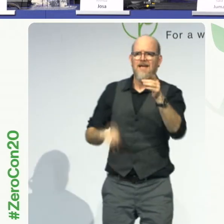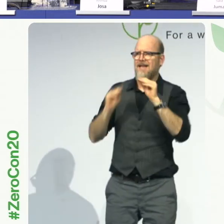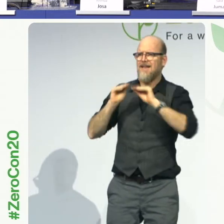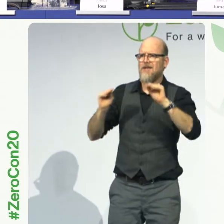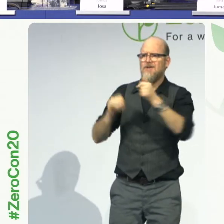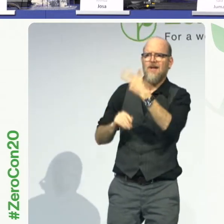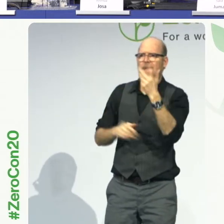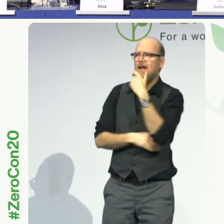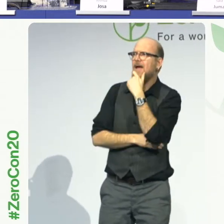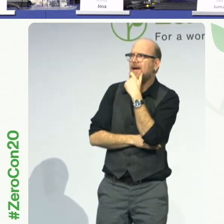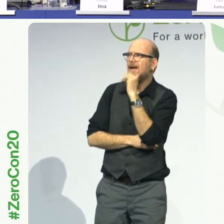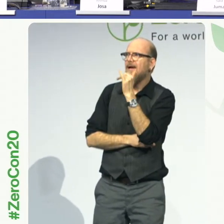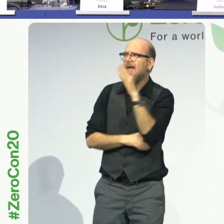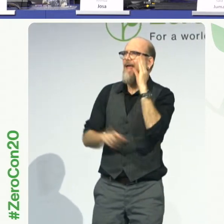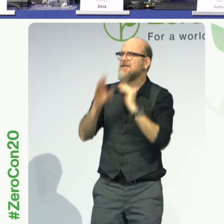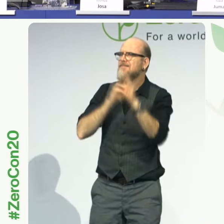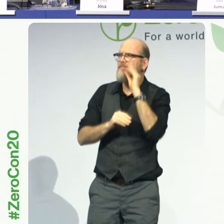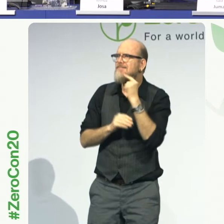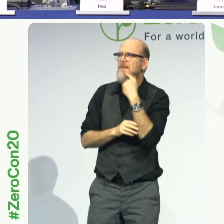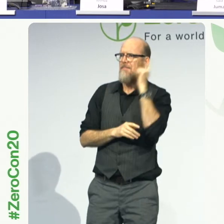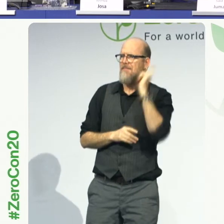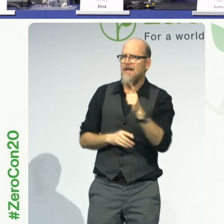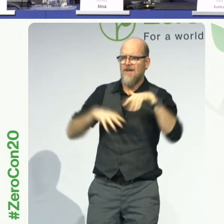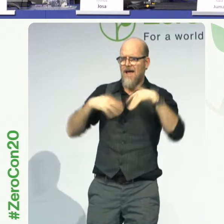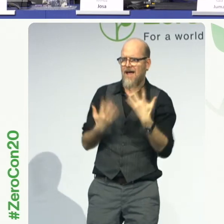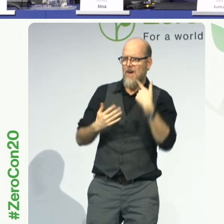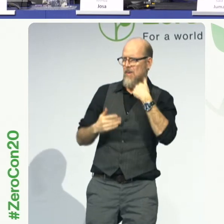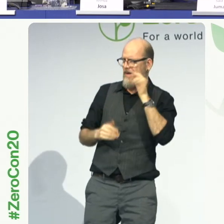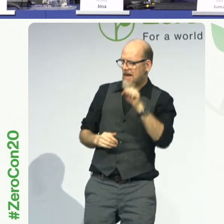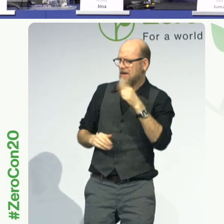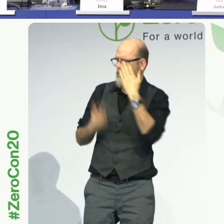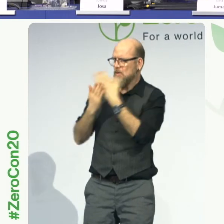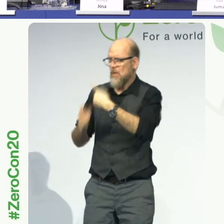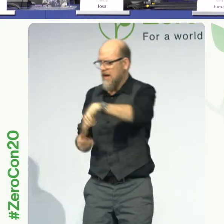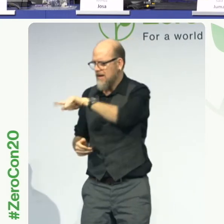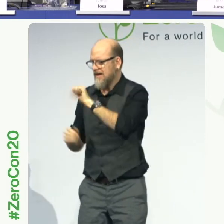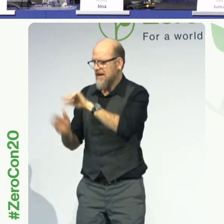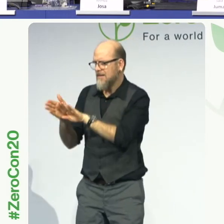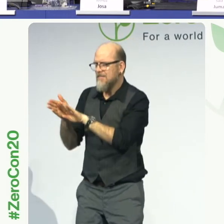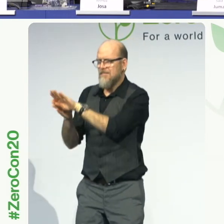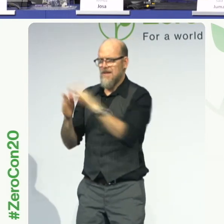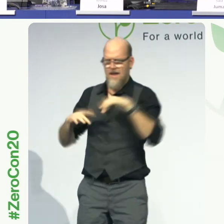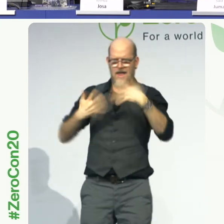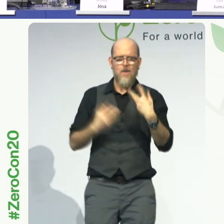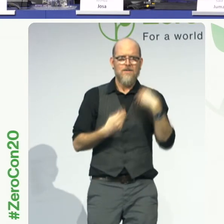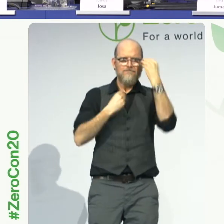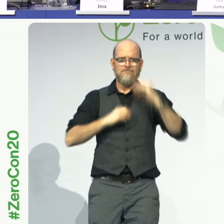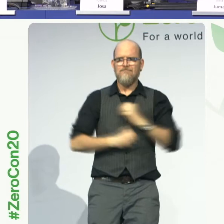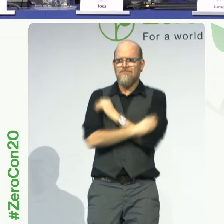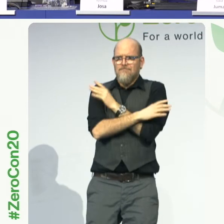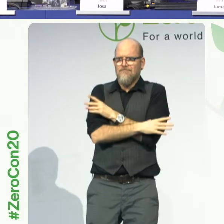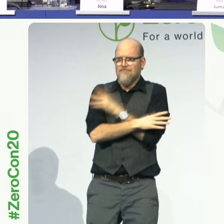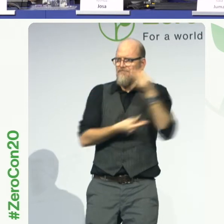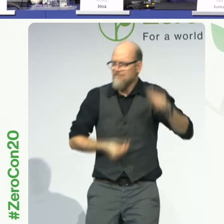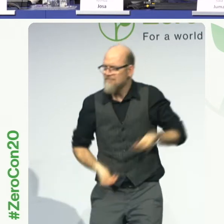experiences looking at how to improve student outcomes. So this has been a wonderfully innovative way at doing that. Okay, now I will